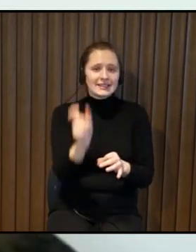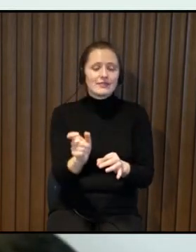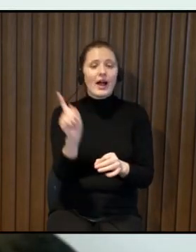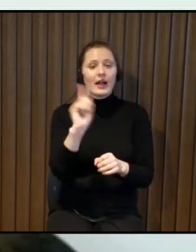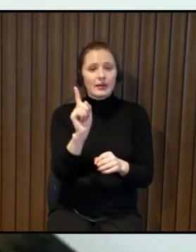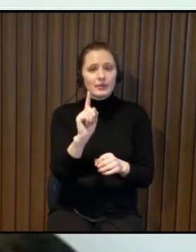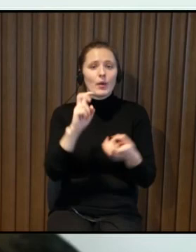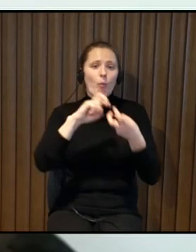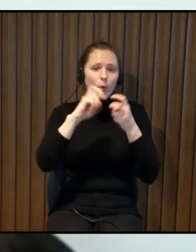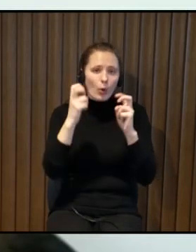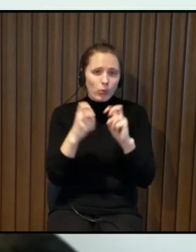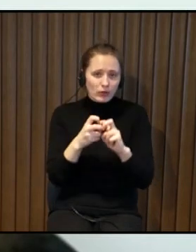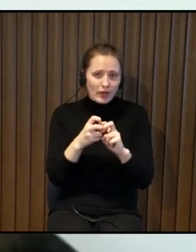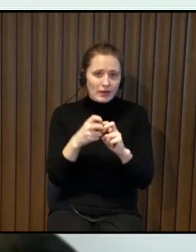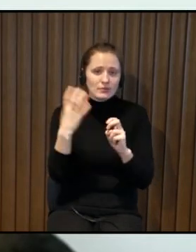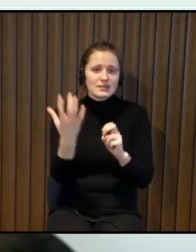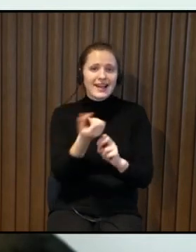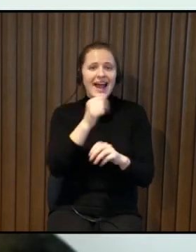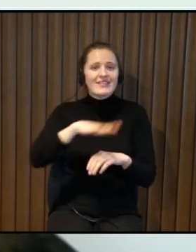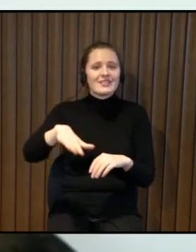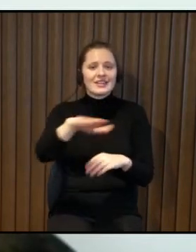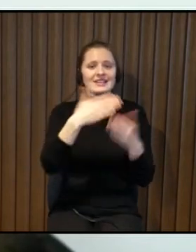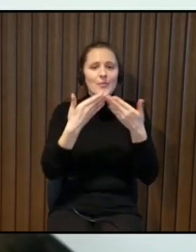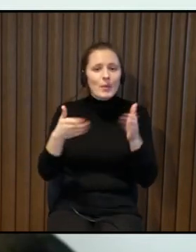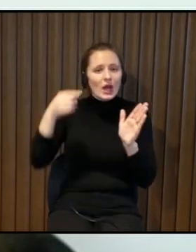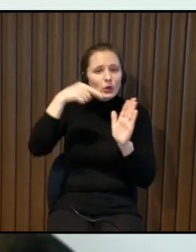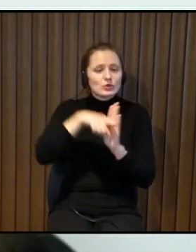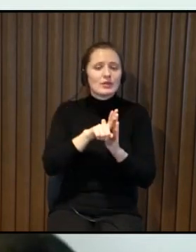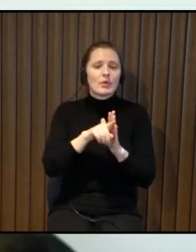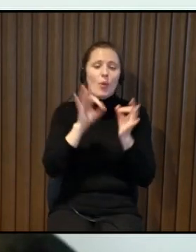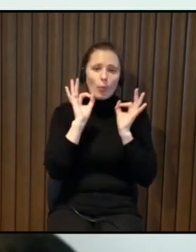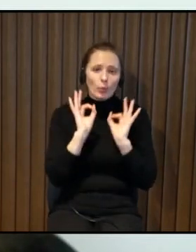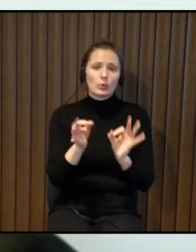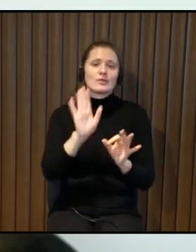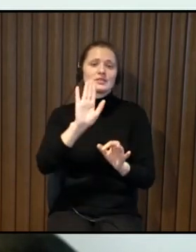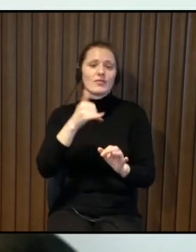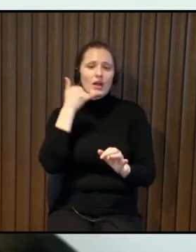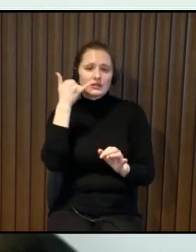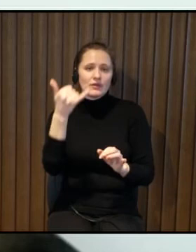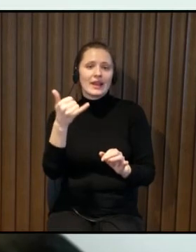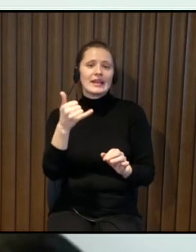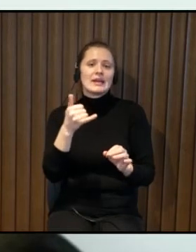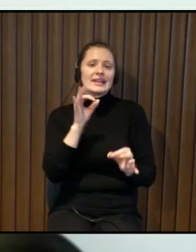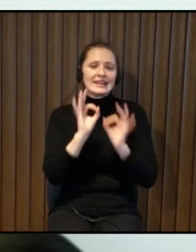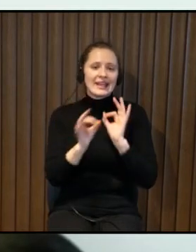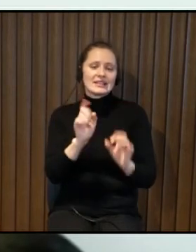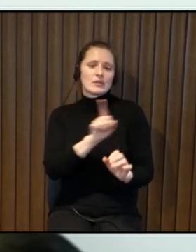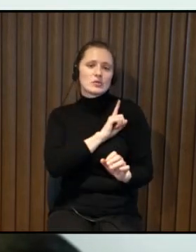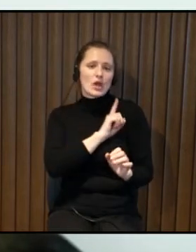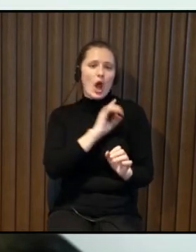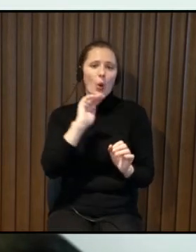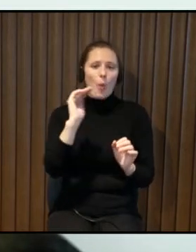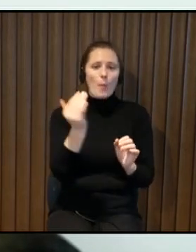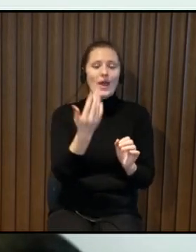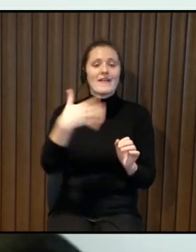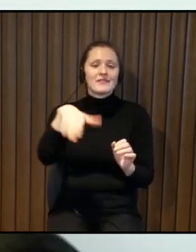etc., etc. And they have managed to achieve what they wanted. But also, if you can't do it, and